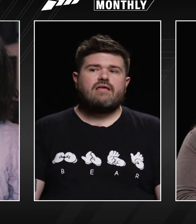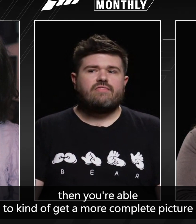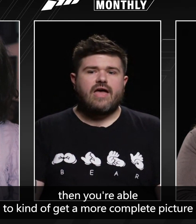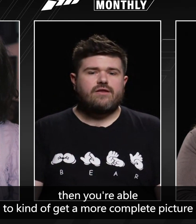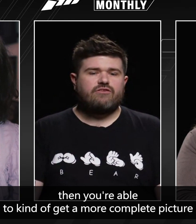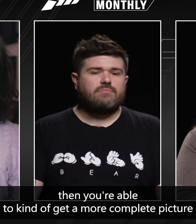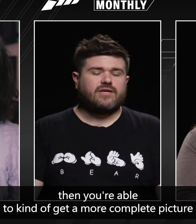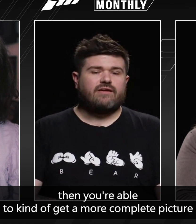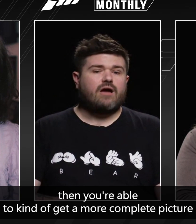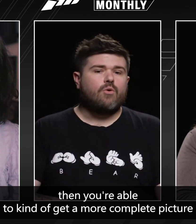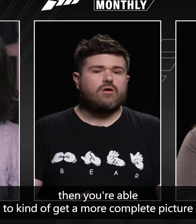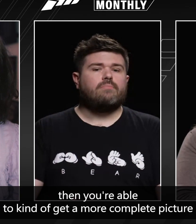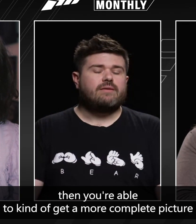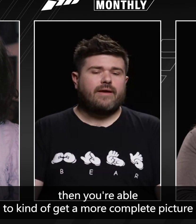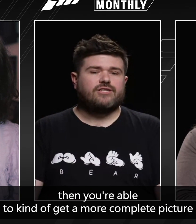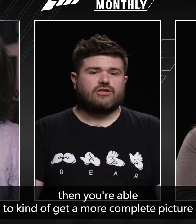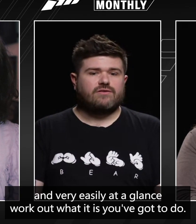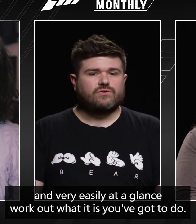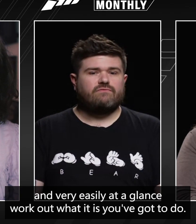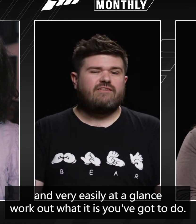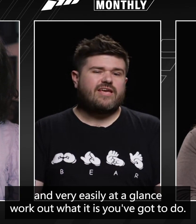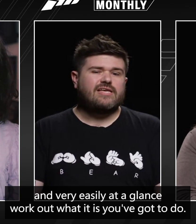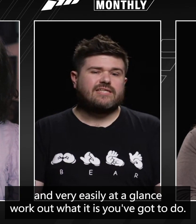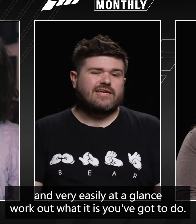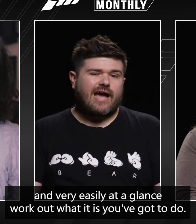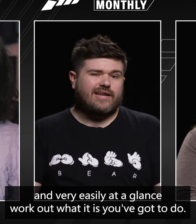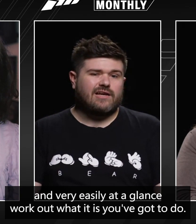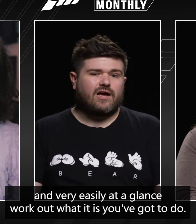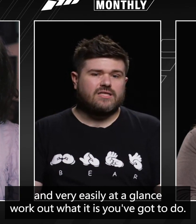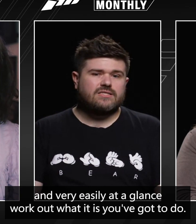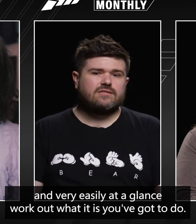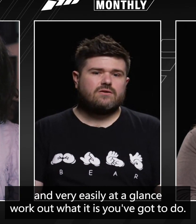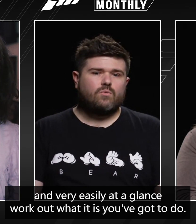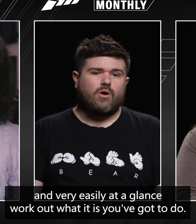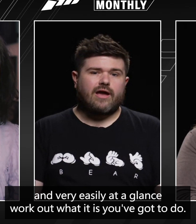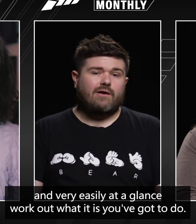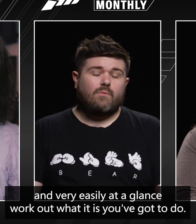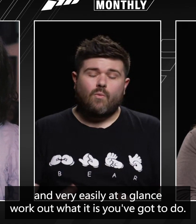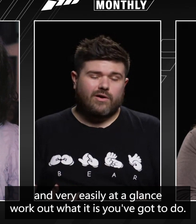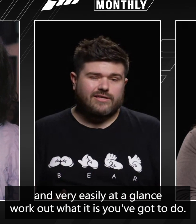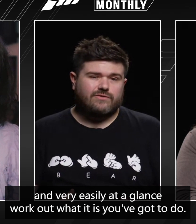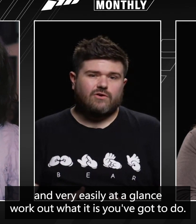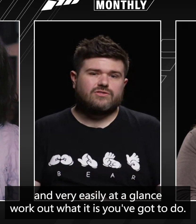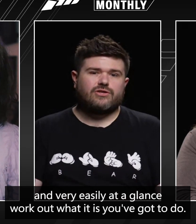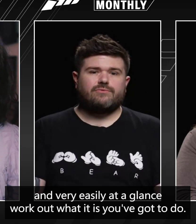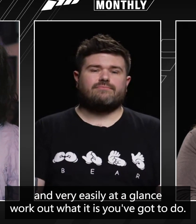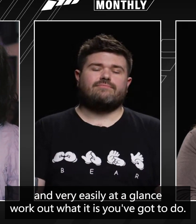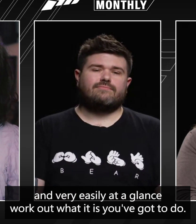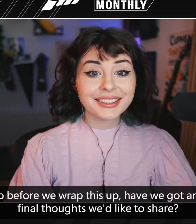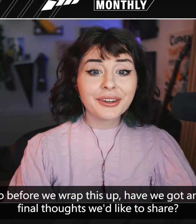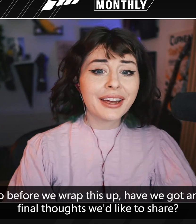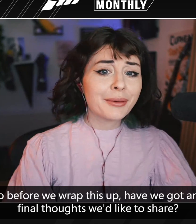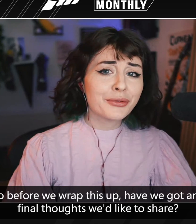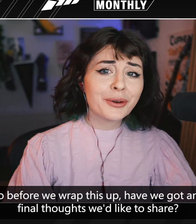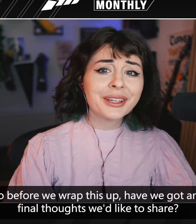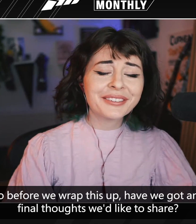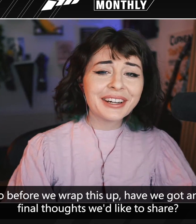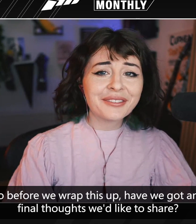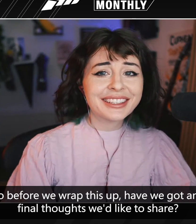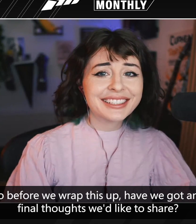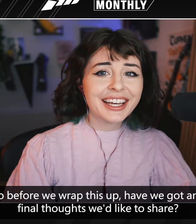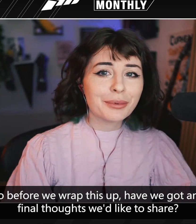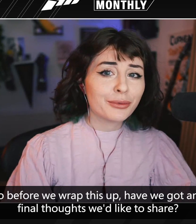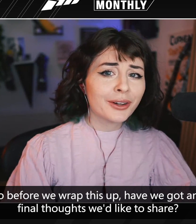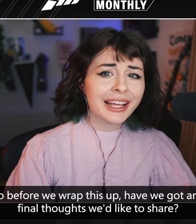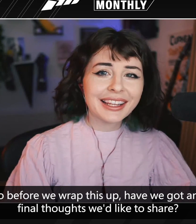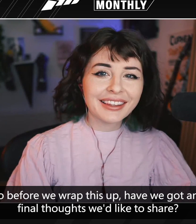subtitles, then you're able to kind of get a more complete picture and sort of very easily at a glance work out what it is you've got to do. So before we